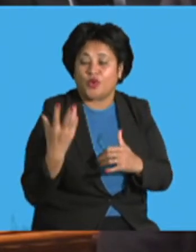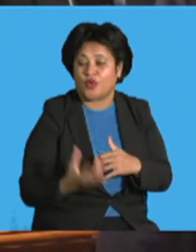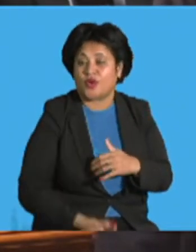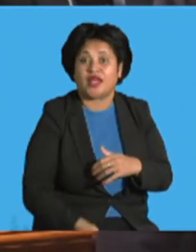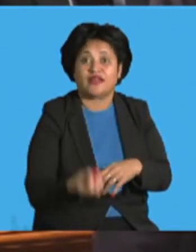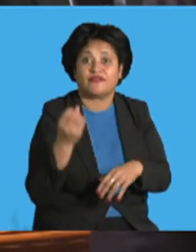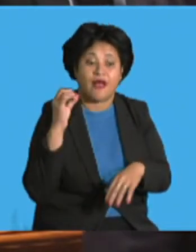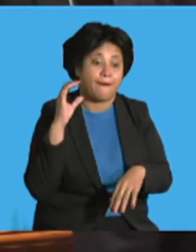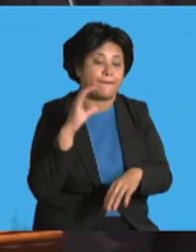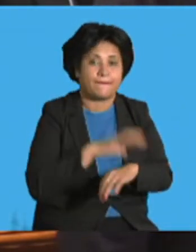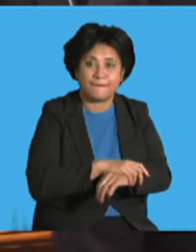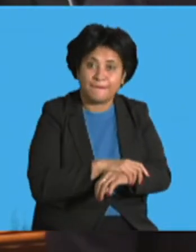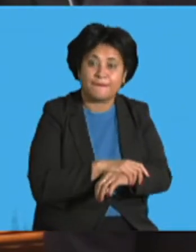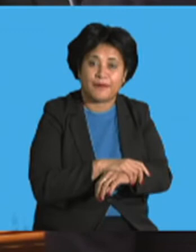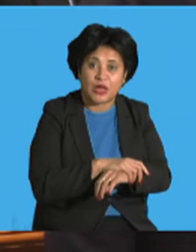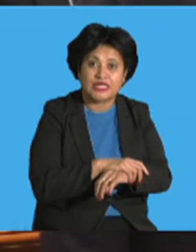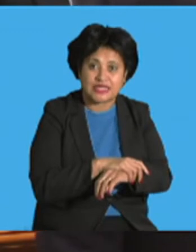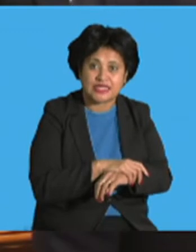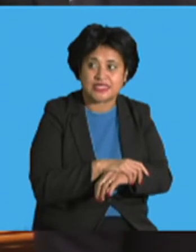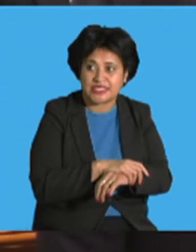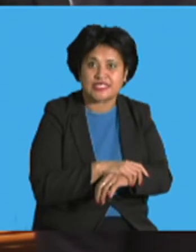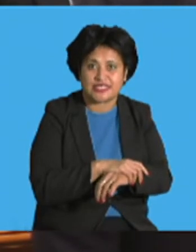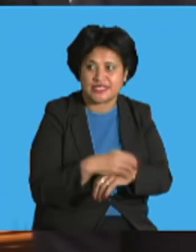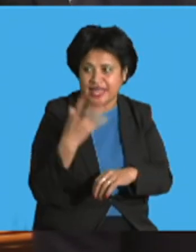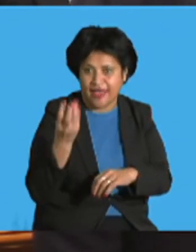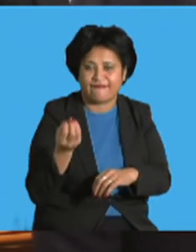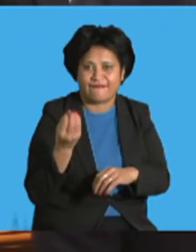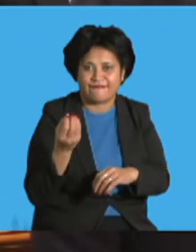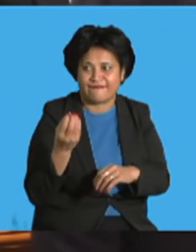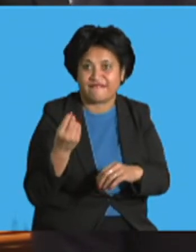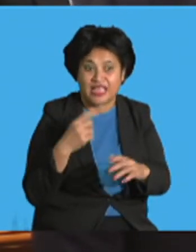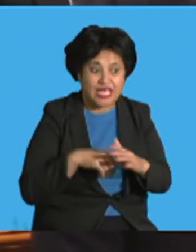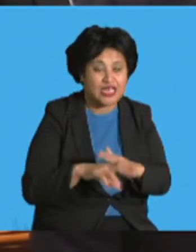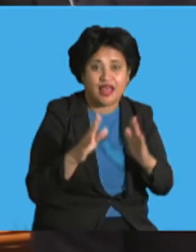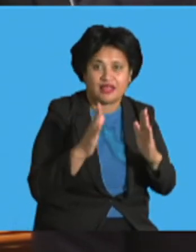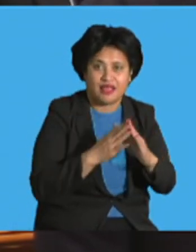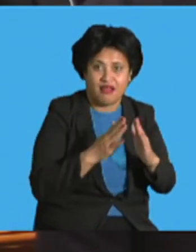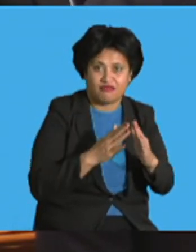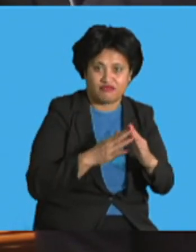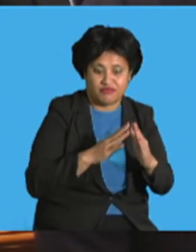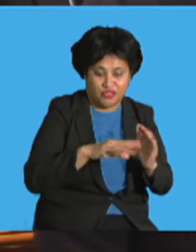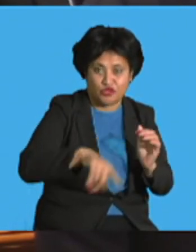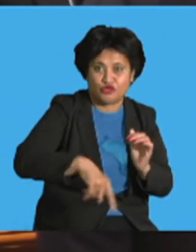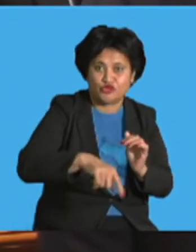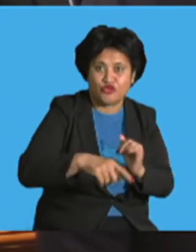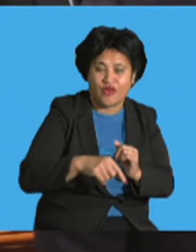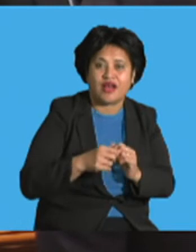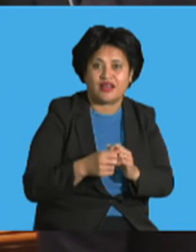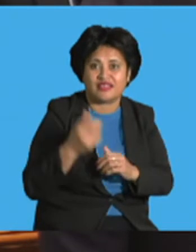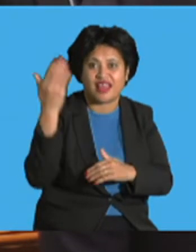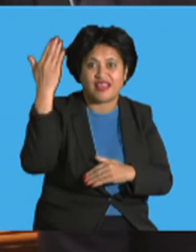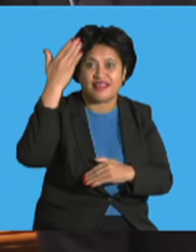significant increase in police presence, particularly in the Suva areas, during the